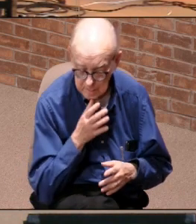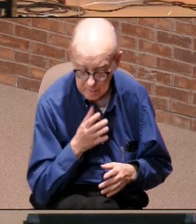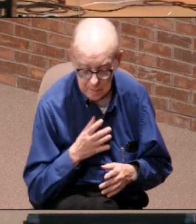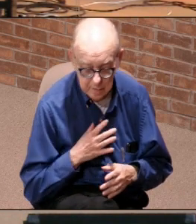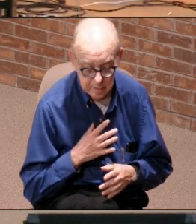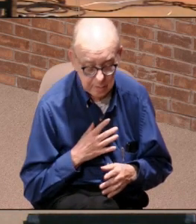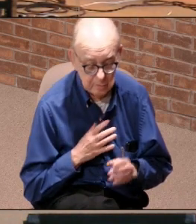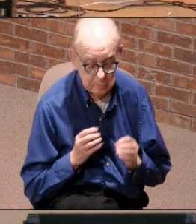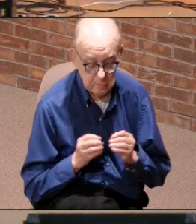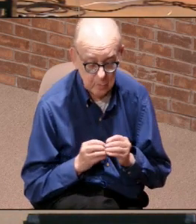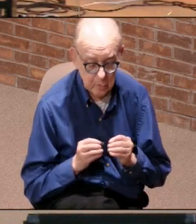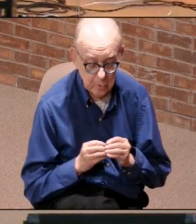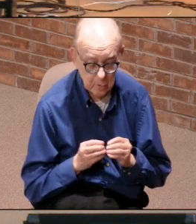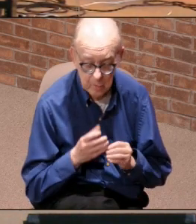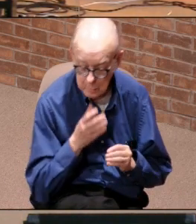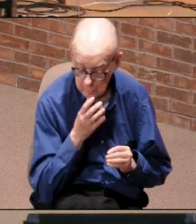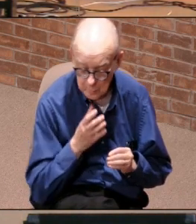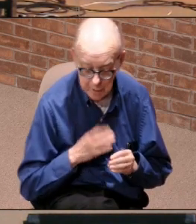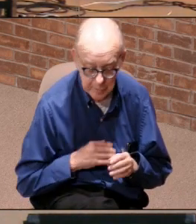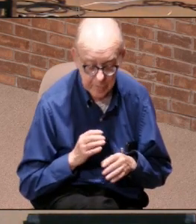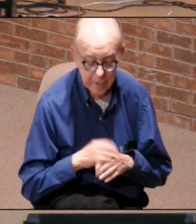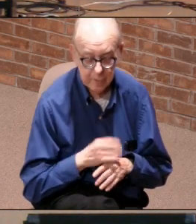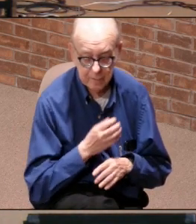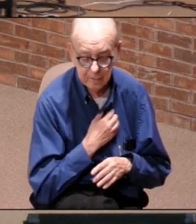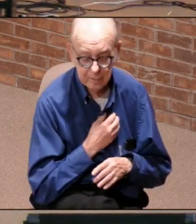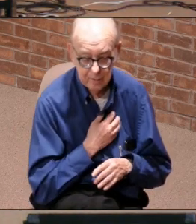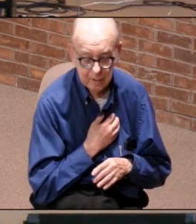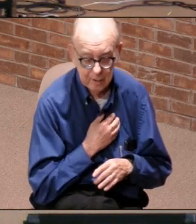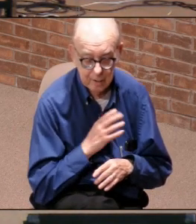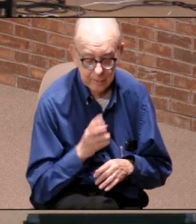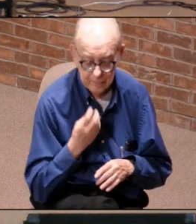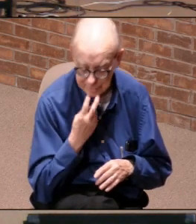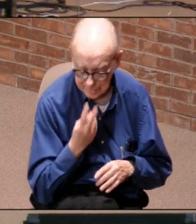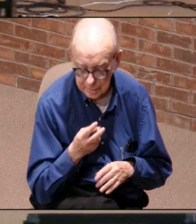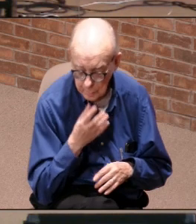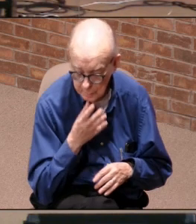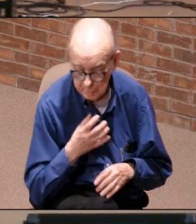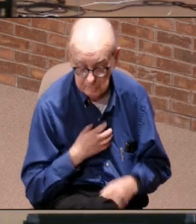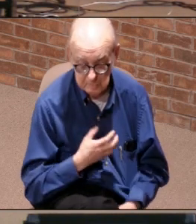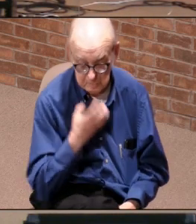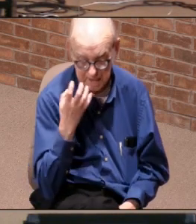outnumbered. And have you ever seen women mad?